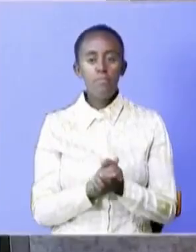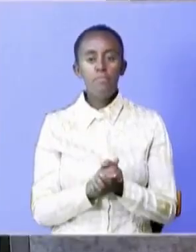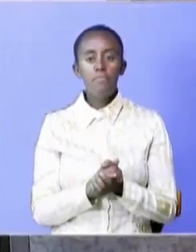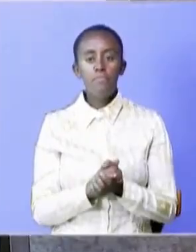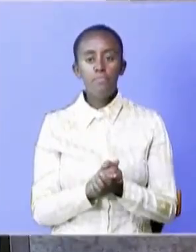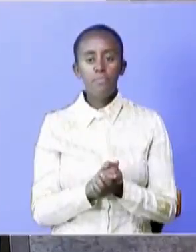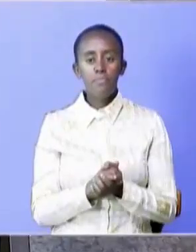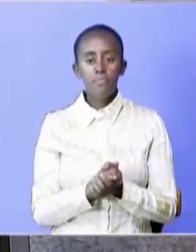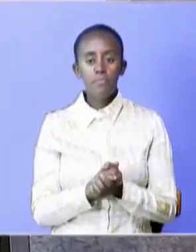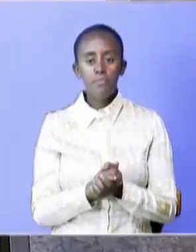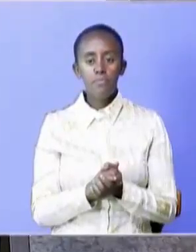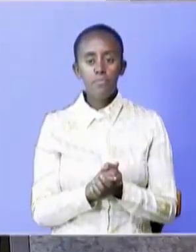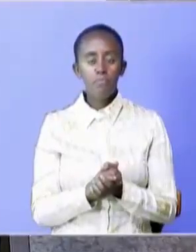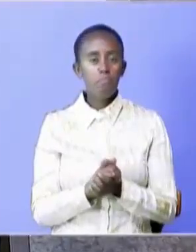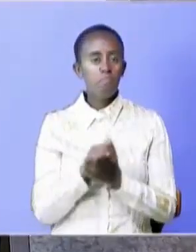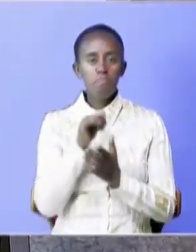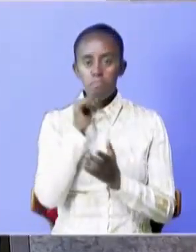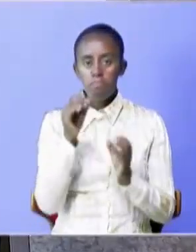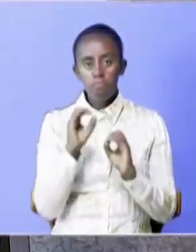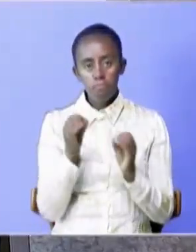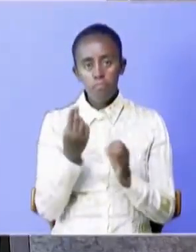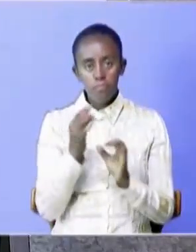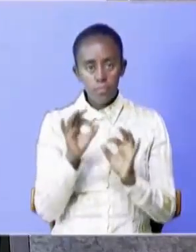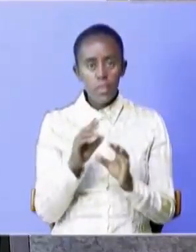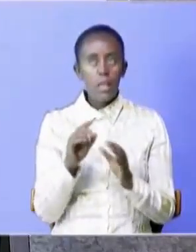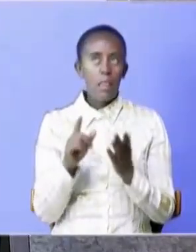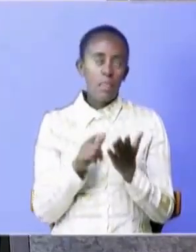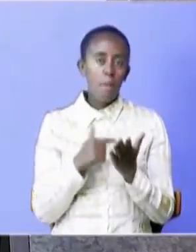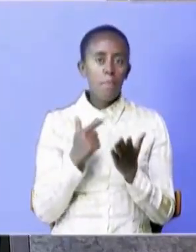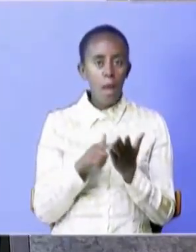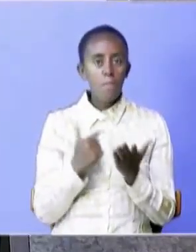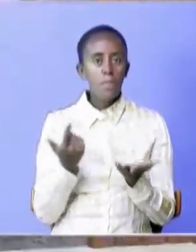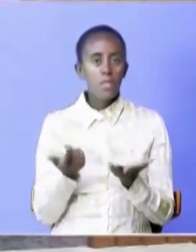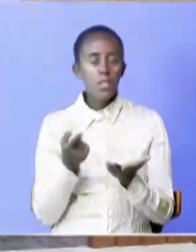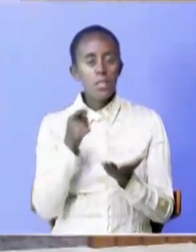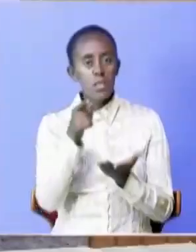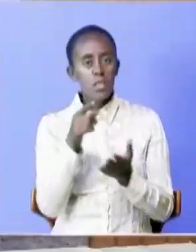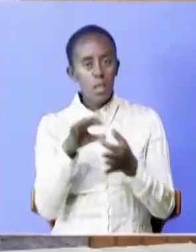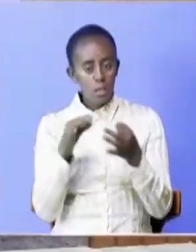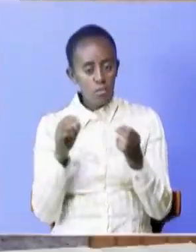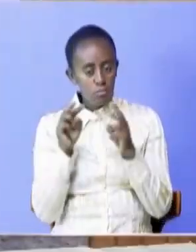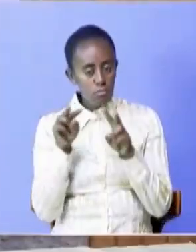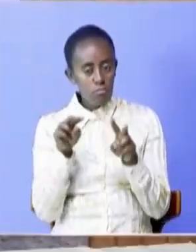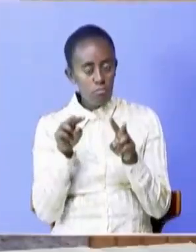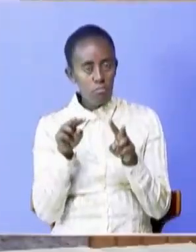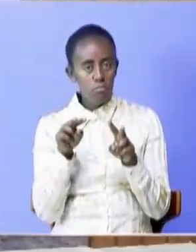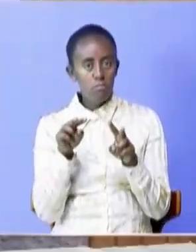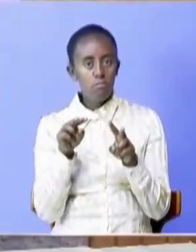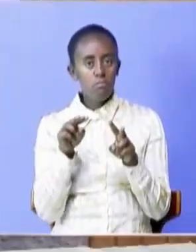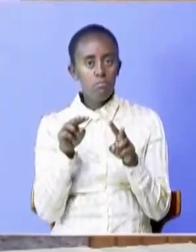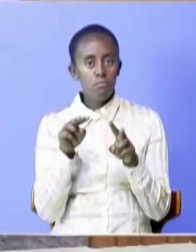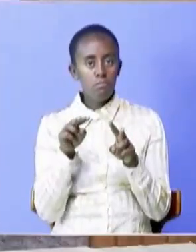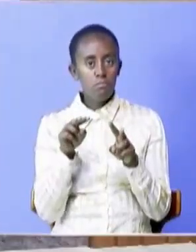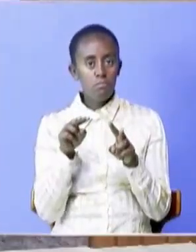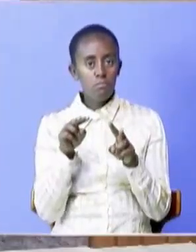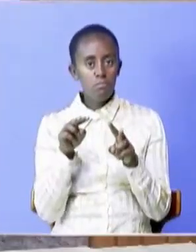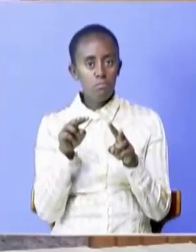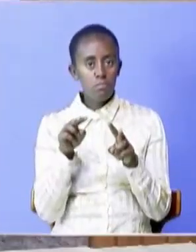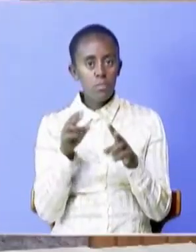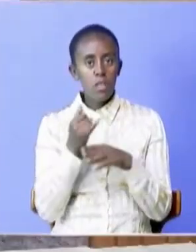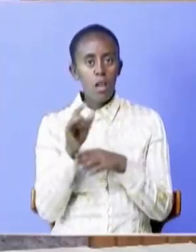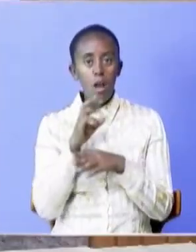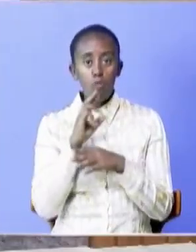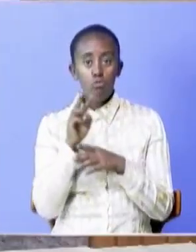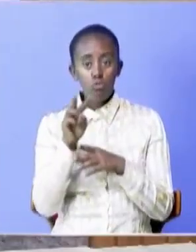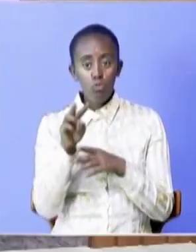To add a non-essential information. Sometimes, if you see sentences where there are two